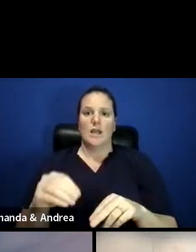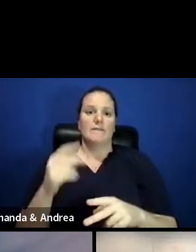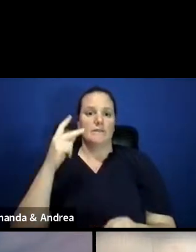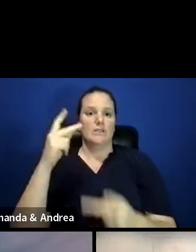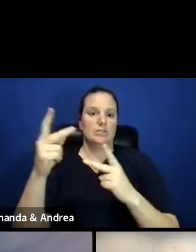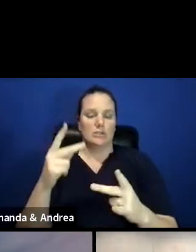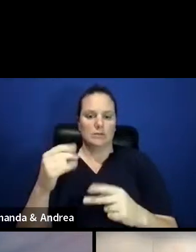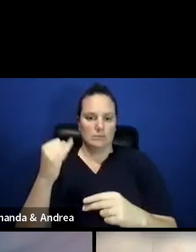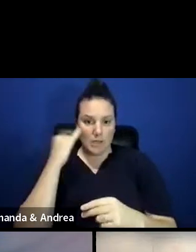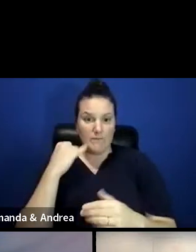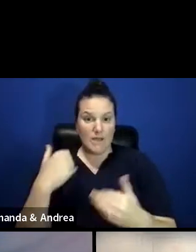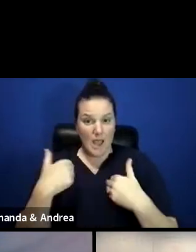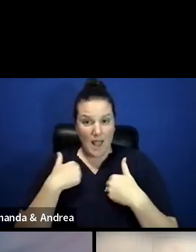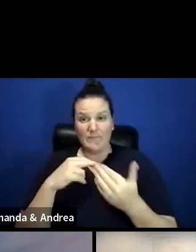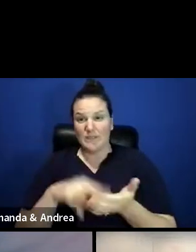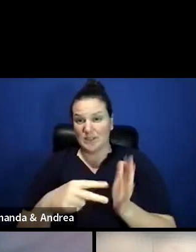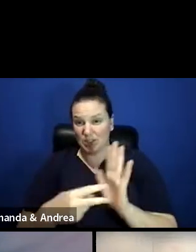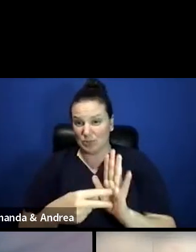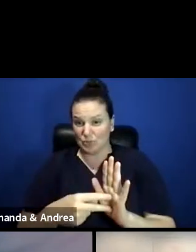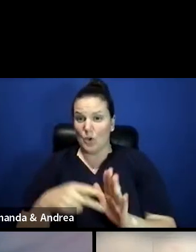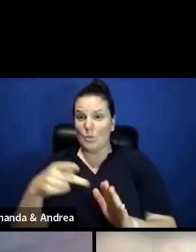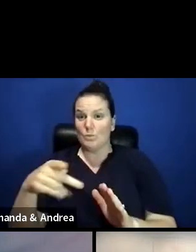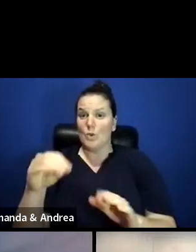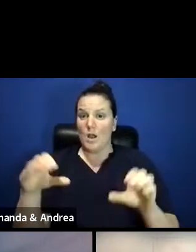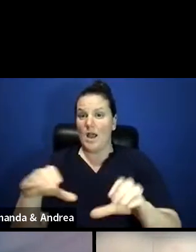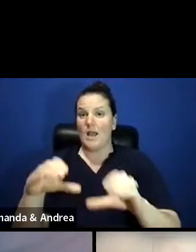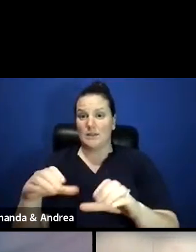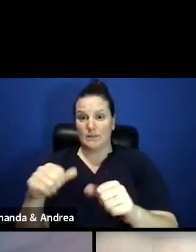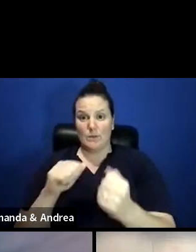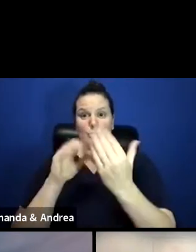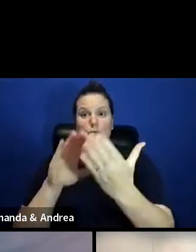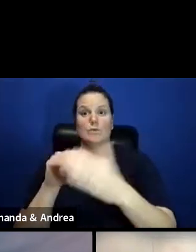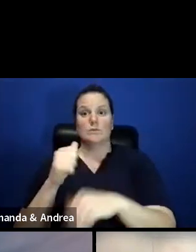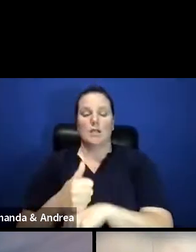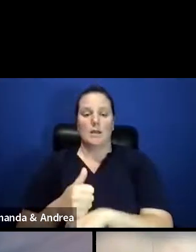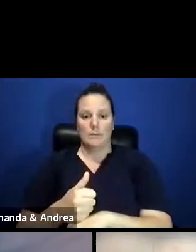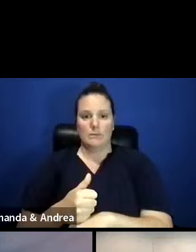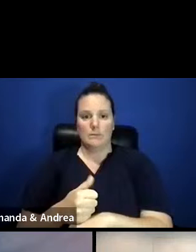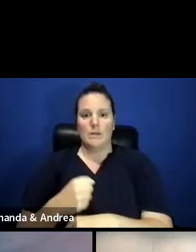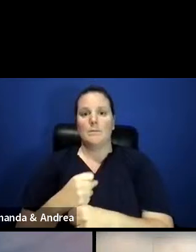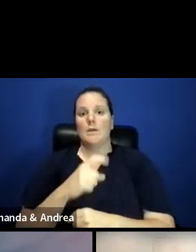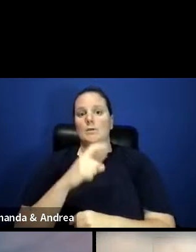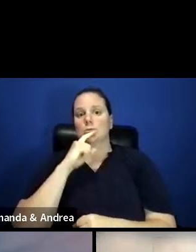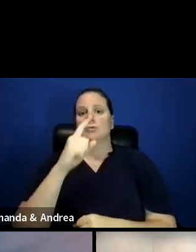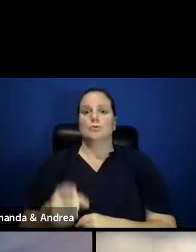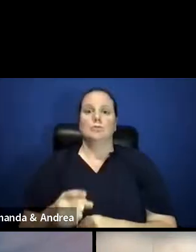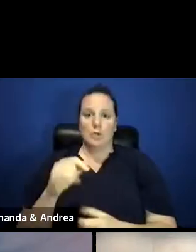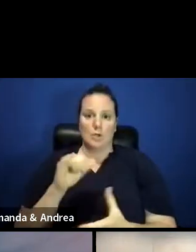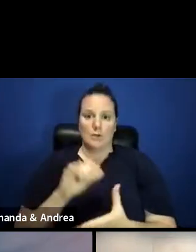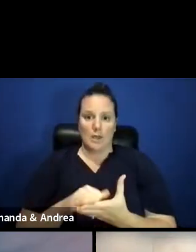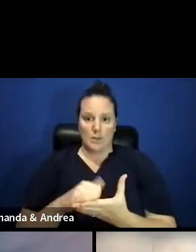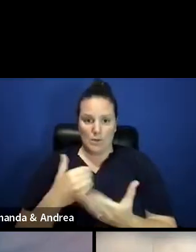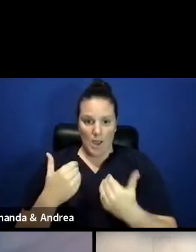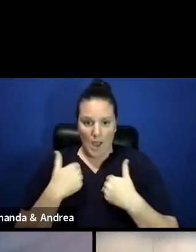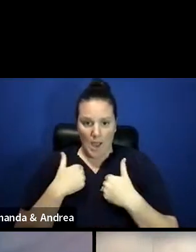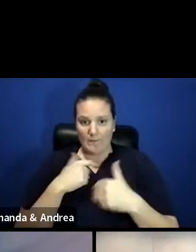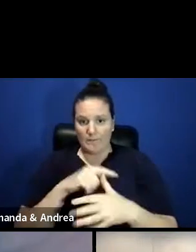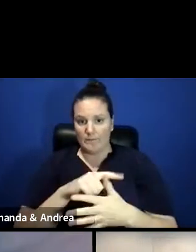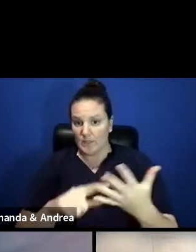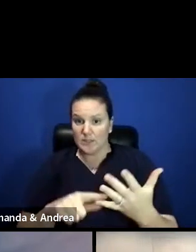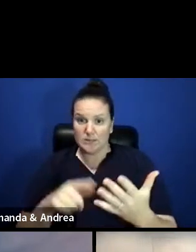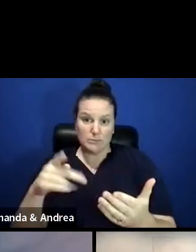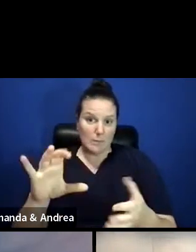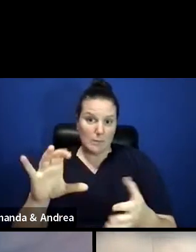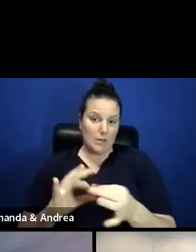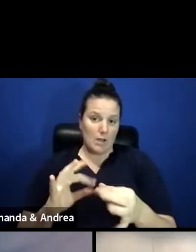there's an intentional and proactive approach set up, to make sure that you're, bringing in these public